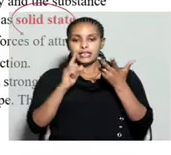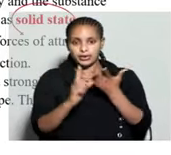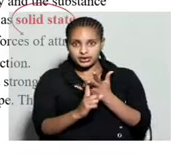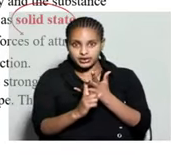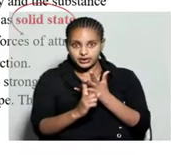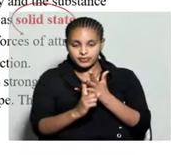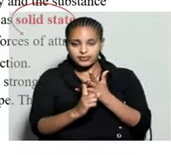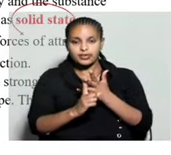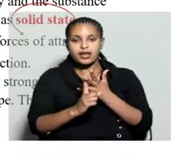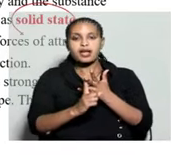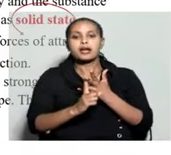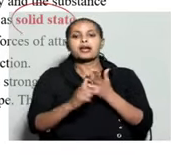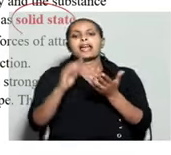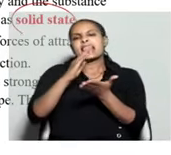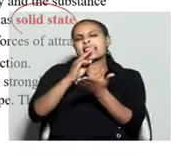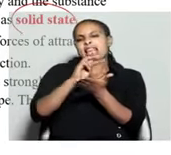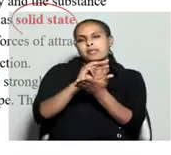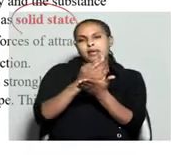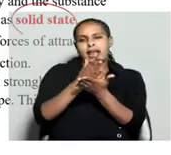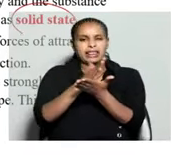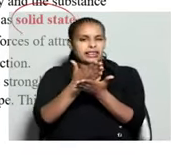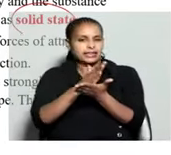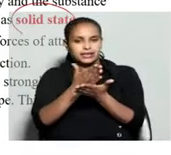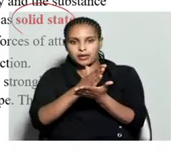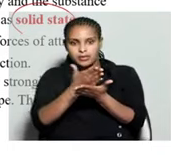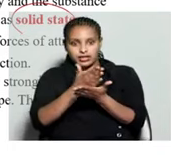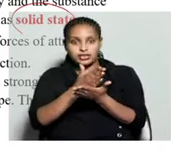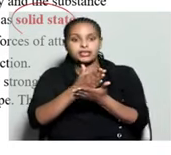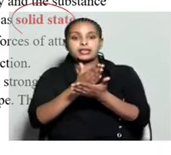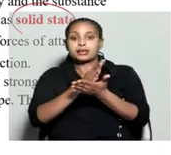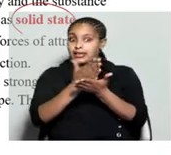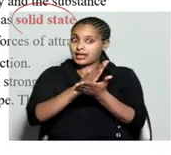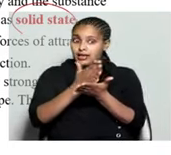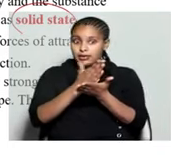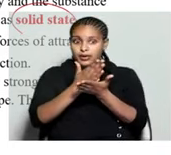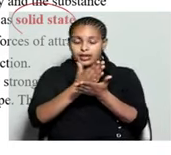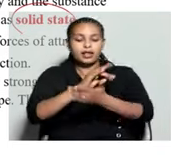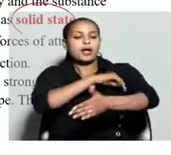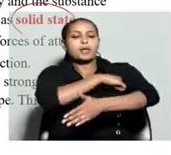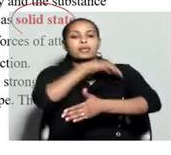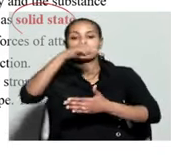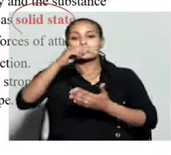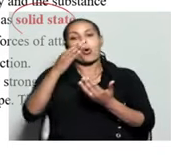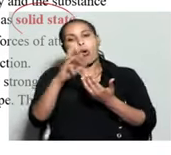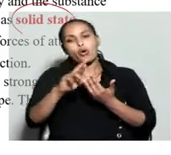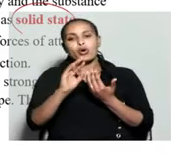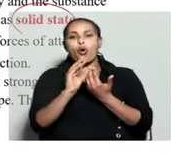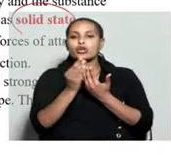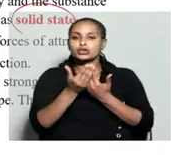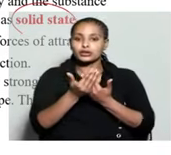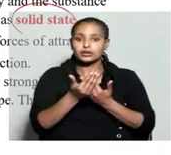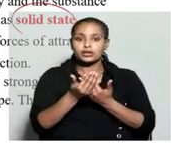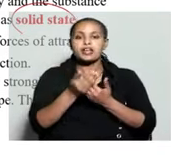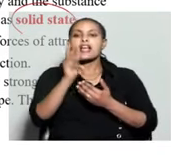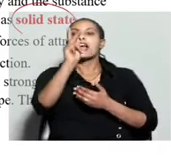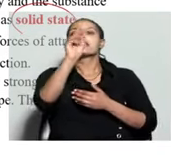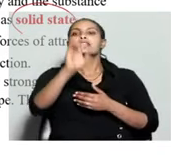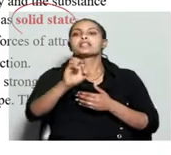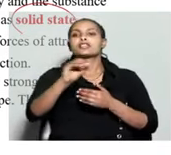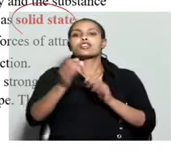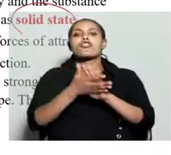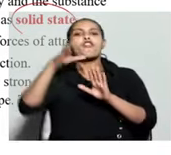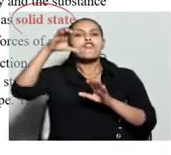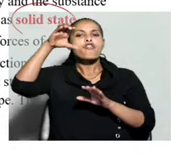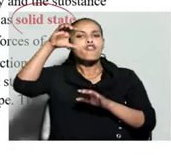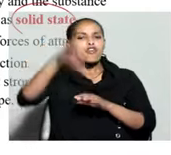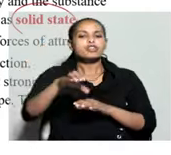3. At intermediate temperature, at intermediate condition, the kinetic energy and